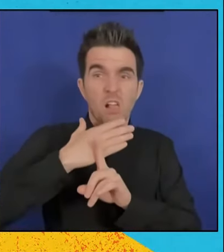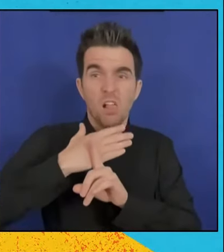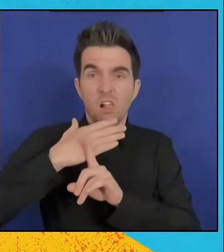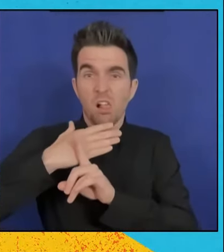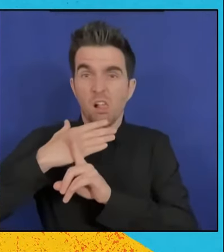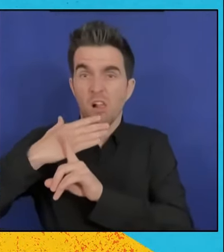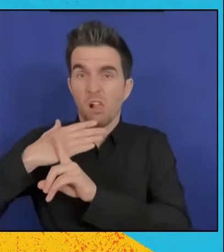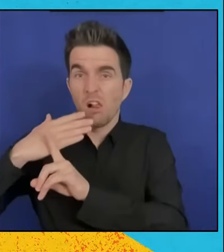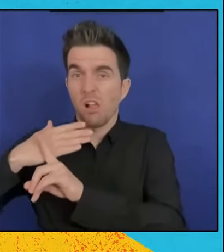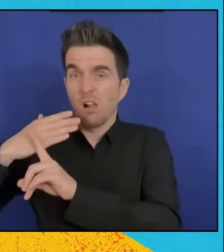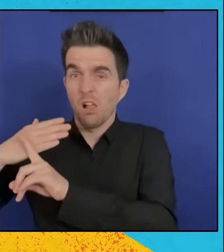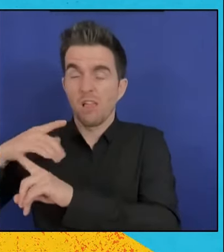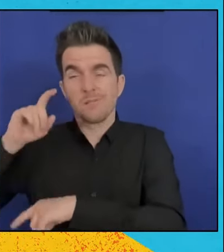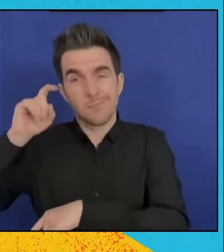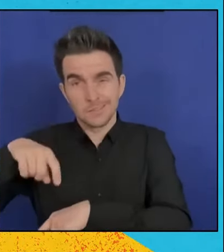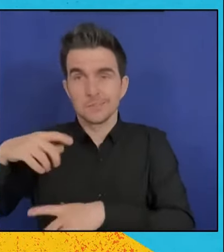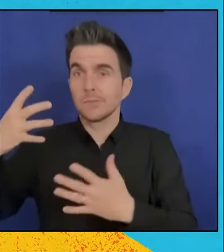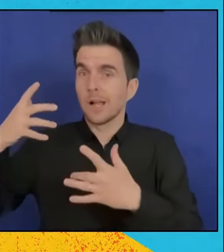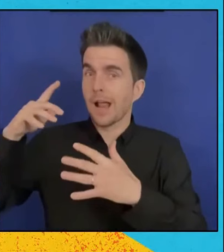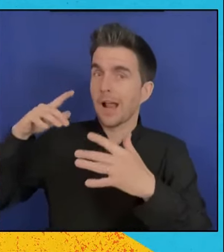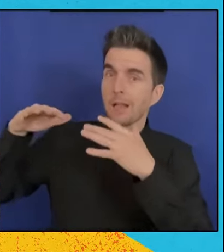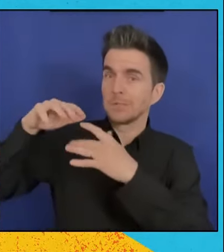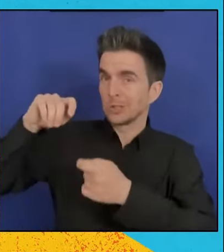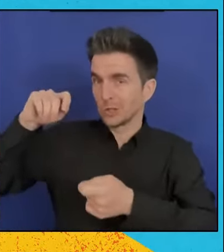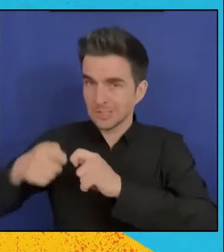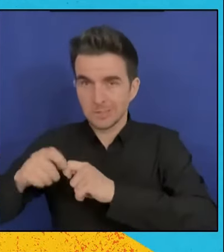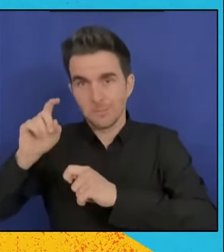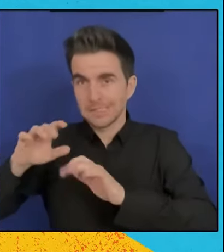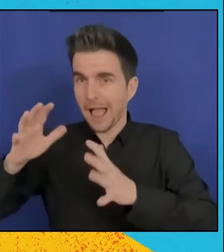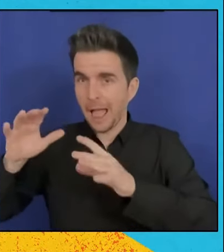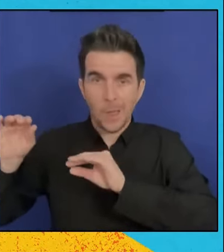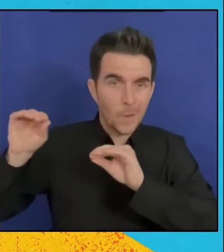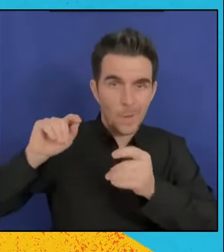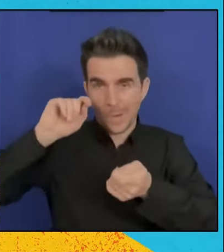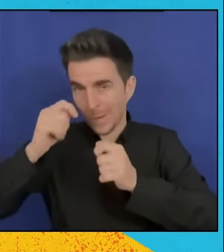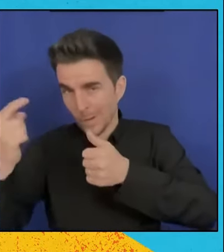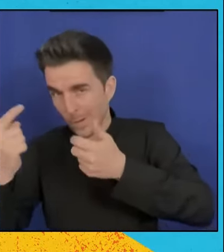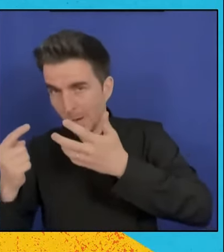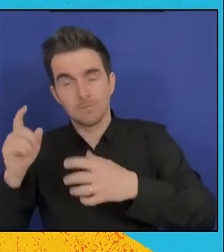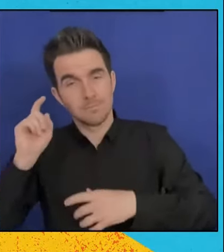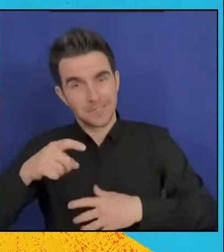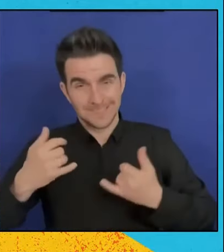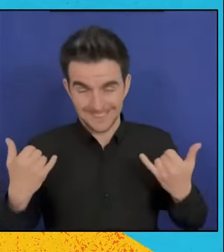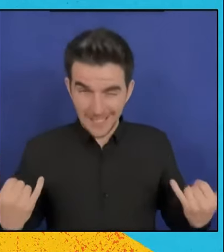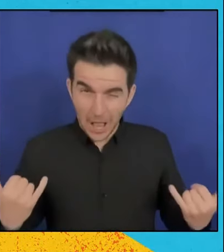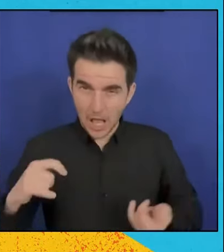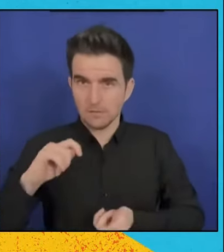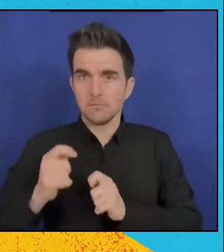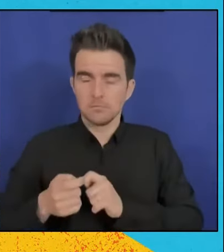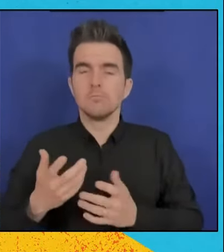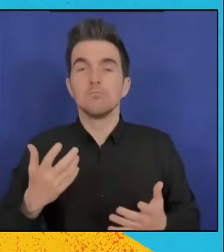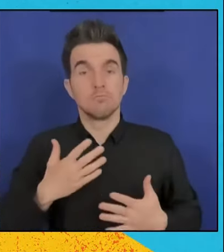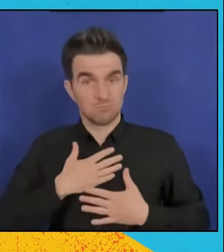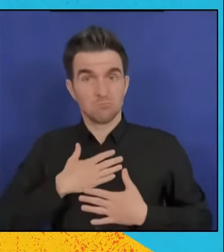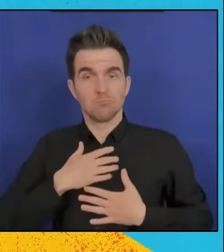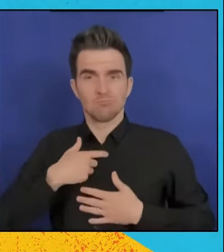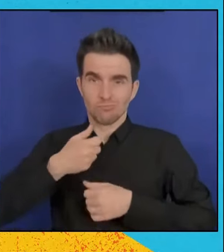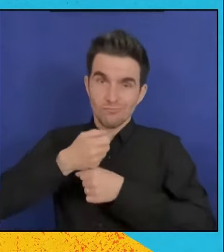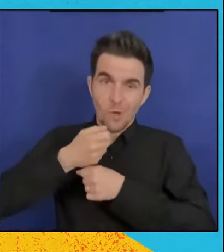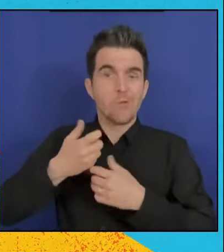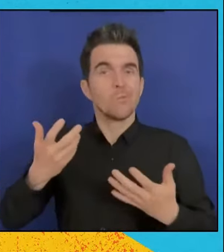startup, ClimateMind. We are using the AI technologies to help people to access the